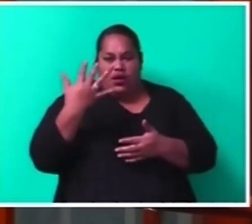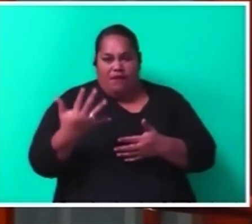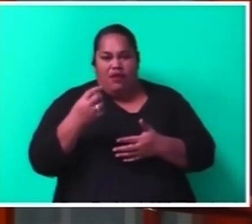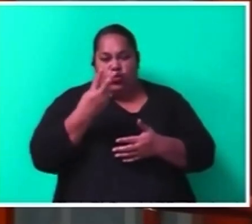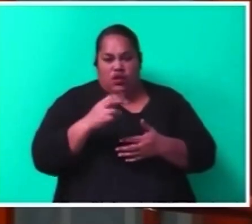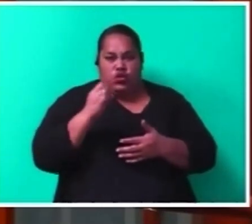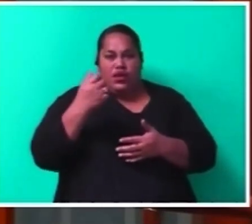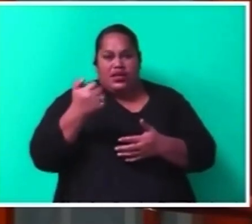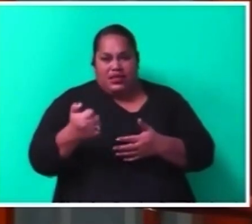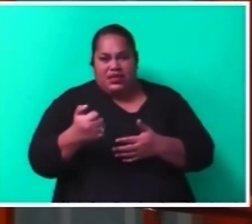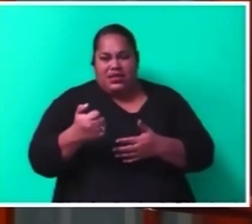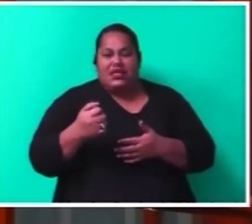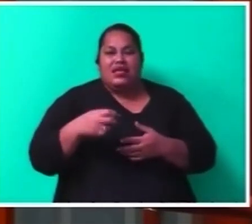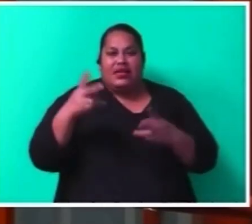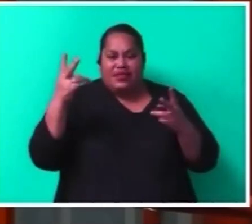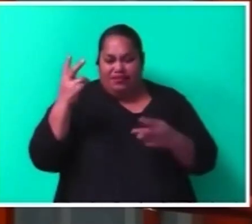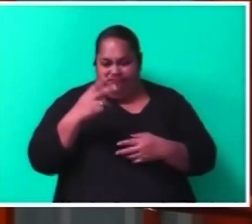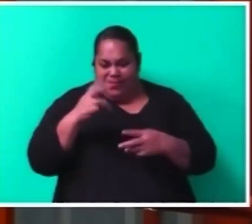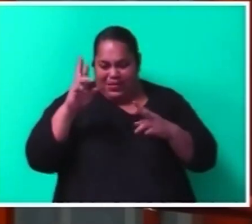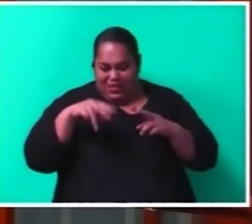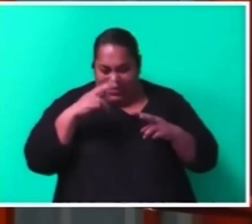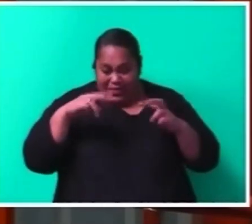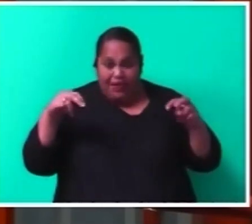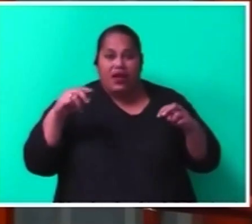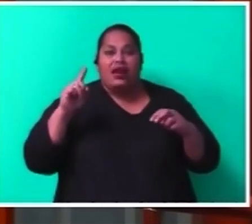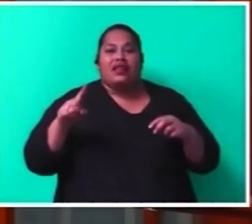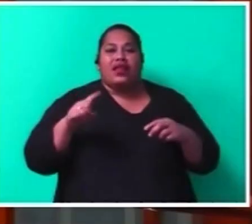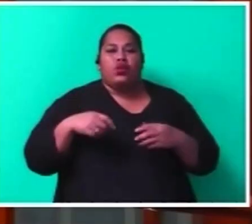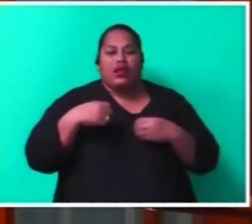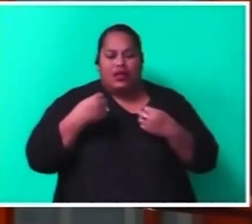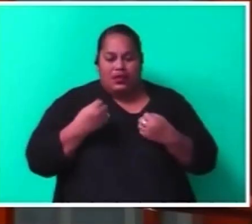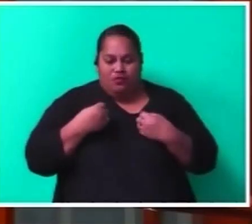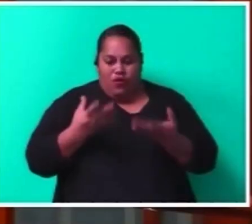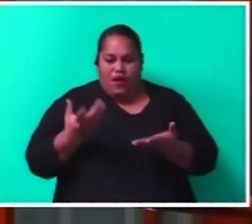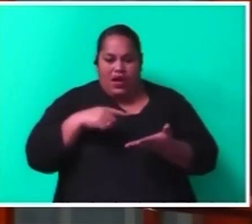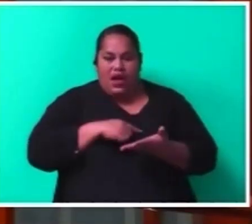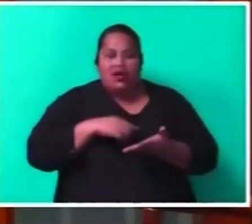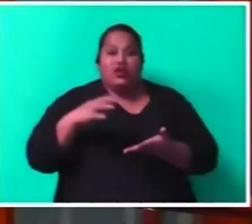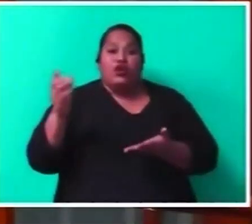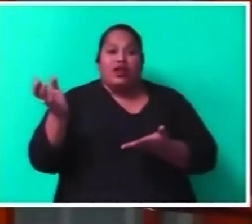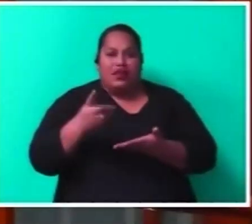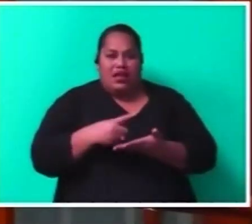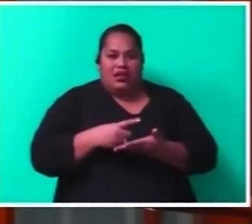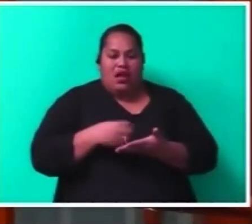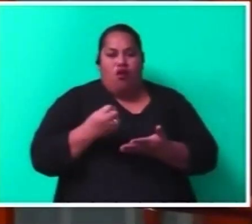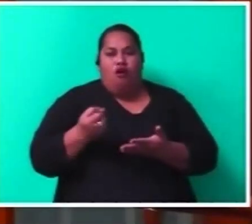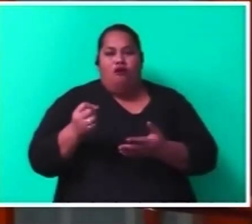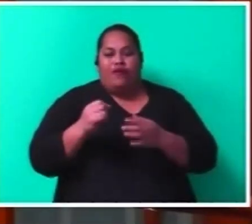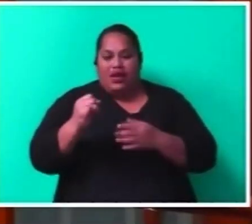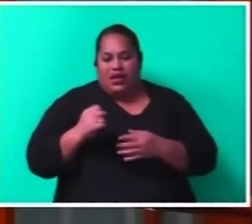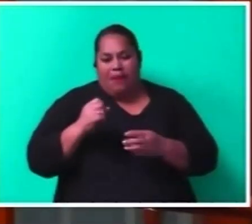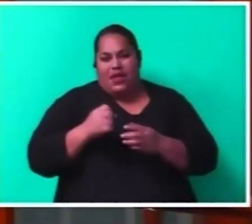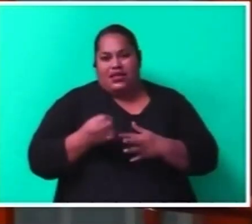2025-2026 HIS, which will provide us with the most recent data on household income and expenditures, and